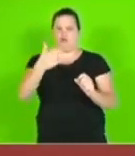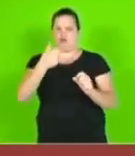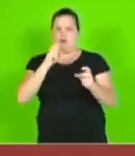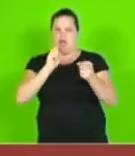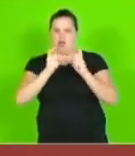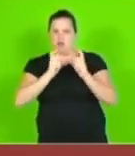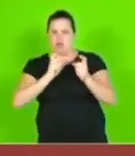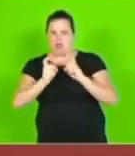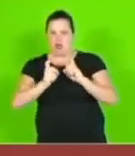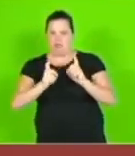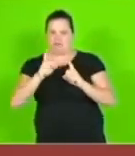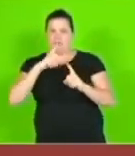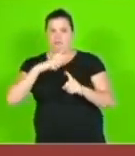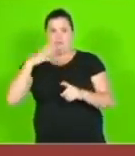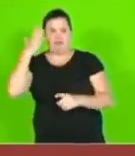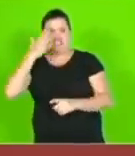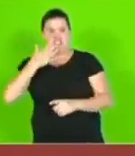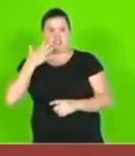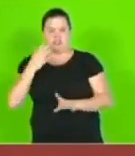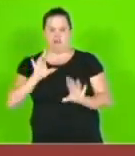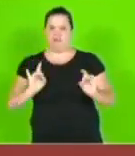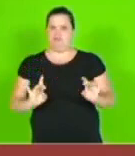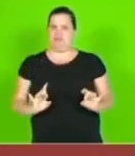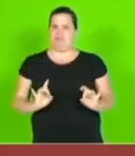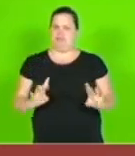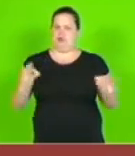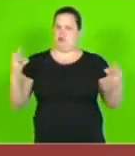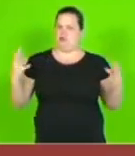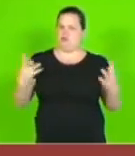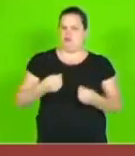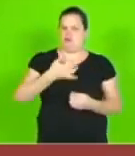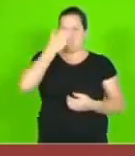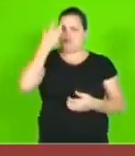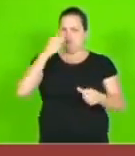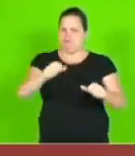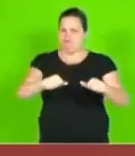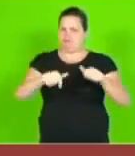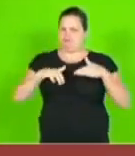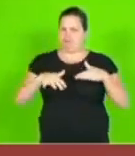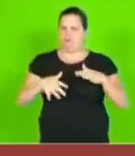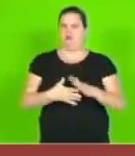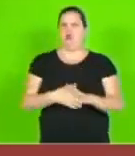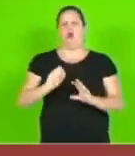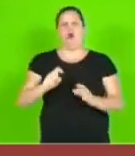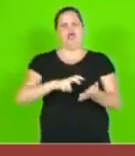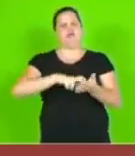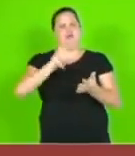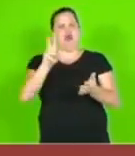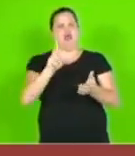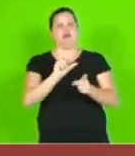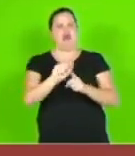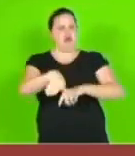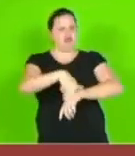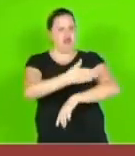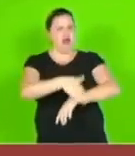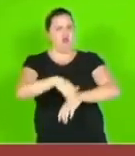a meeting, and the deacon said, tell the people that there's going to be a special message.